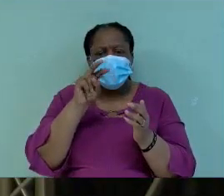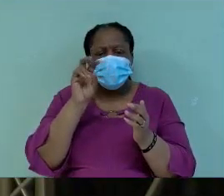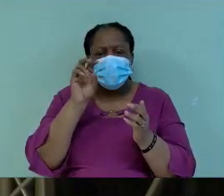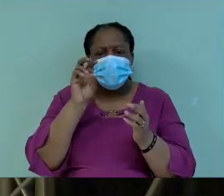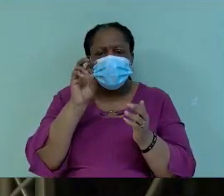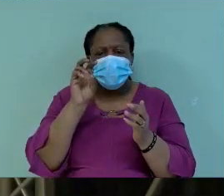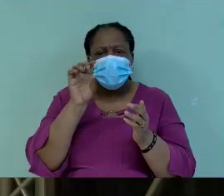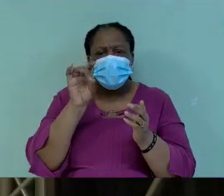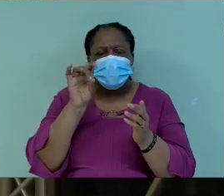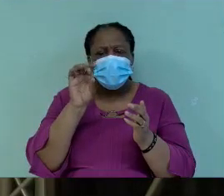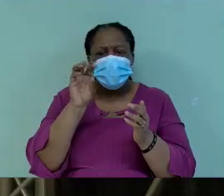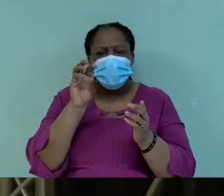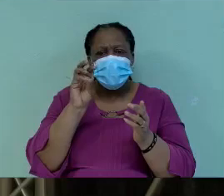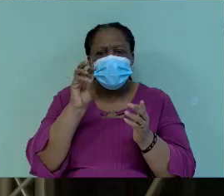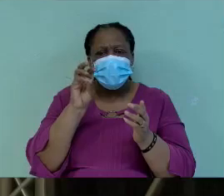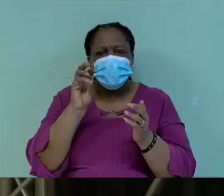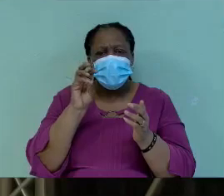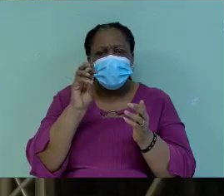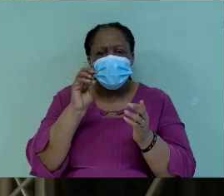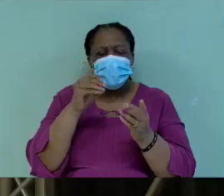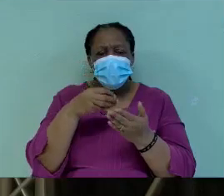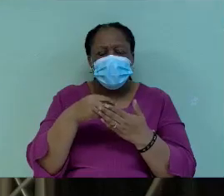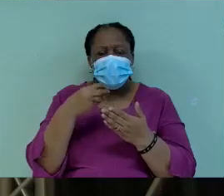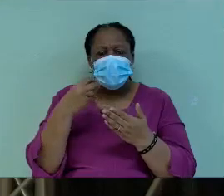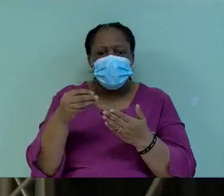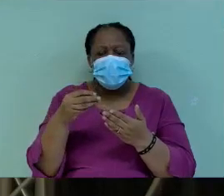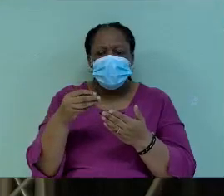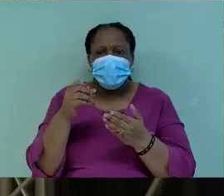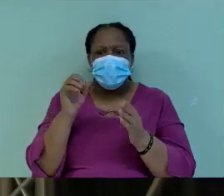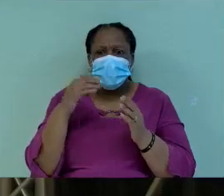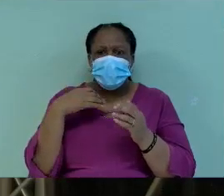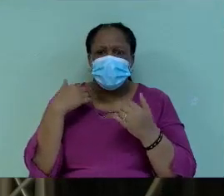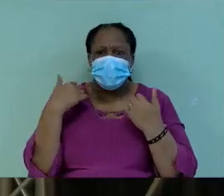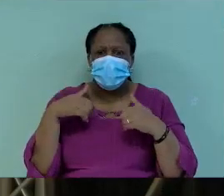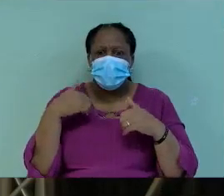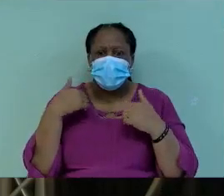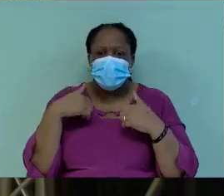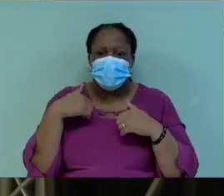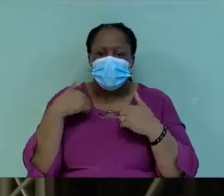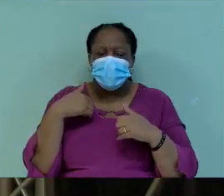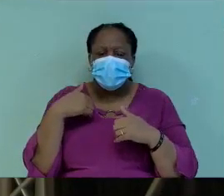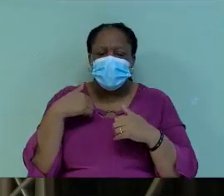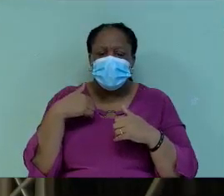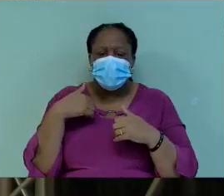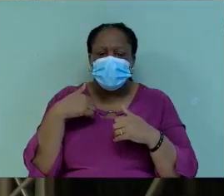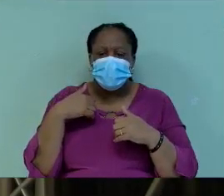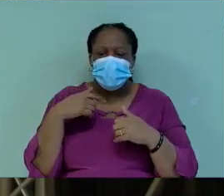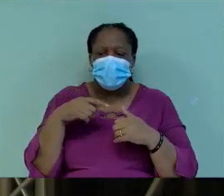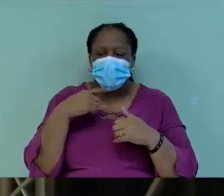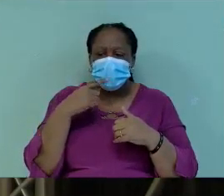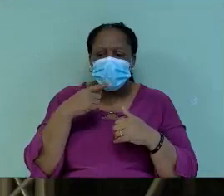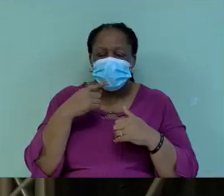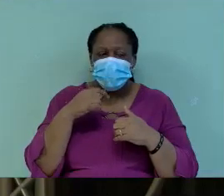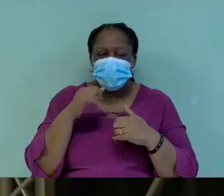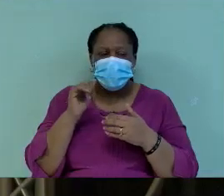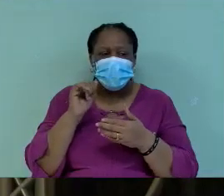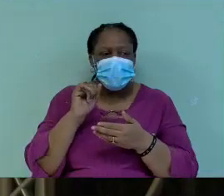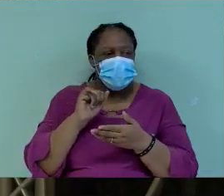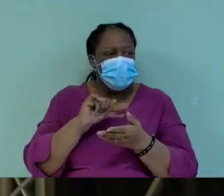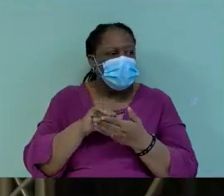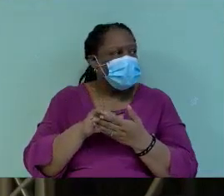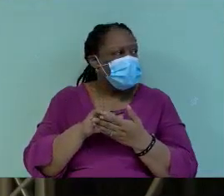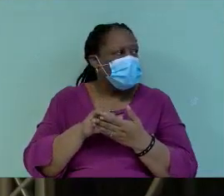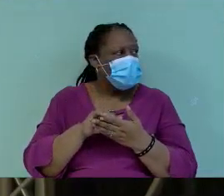$31,286.68 EC dollars. Due to the success of the drive in such a short time, I updated the donors and my social media